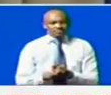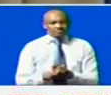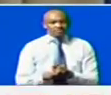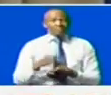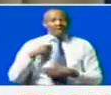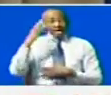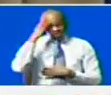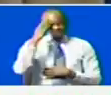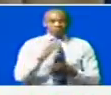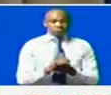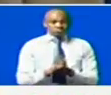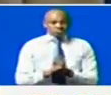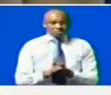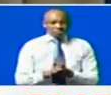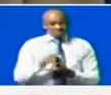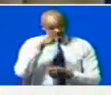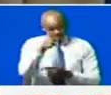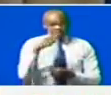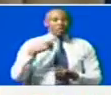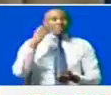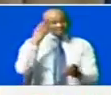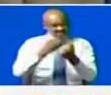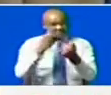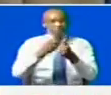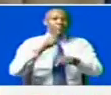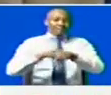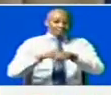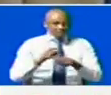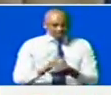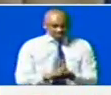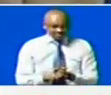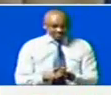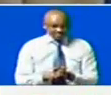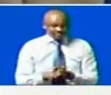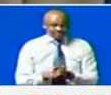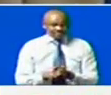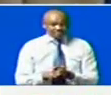I knew it was going to be a difficult period.